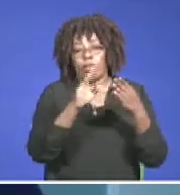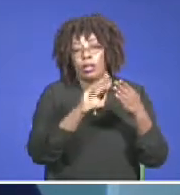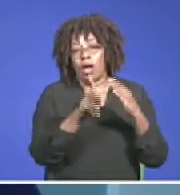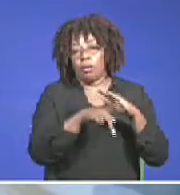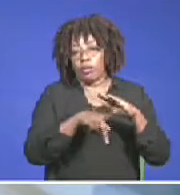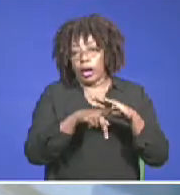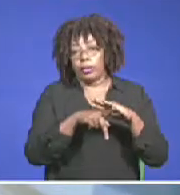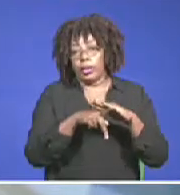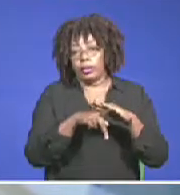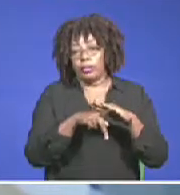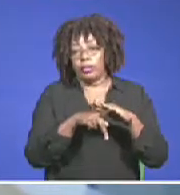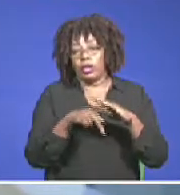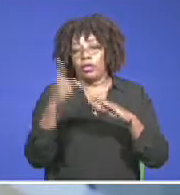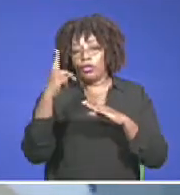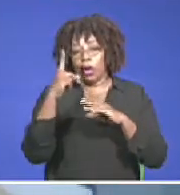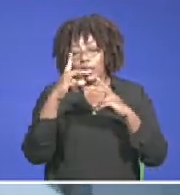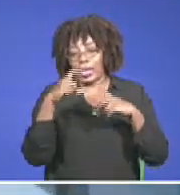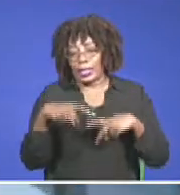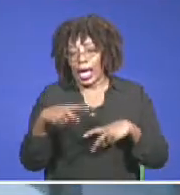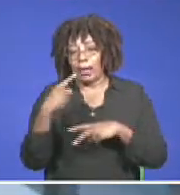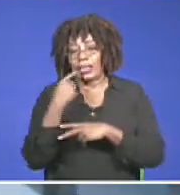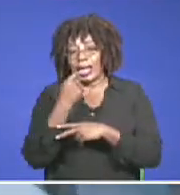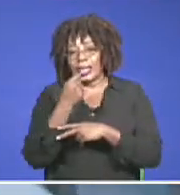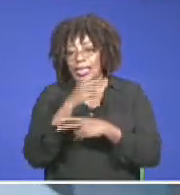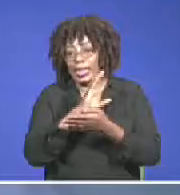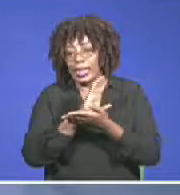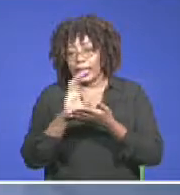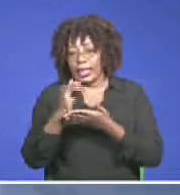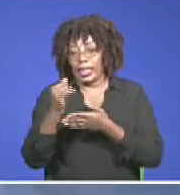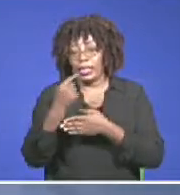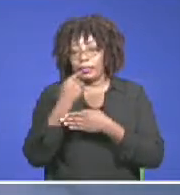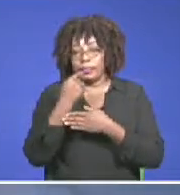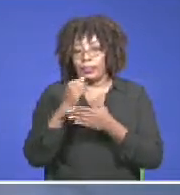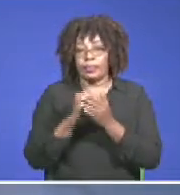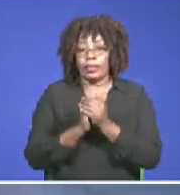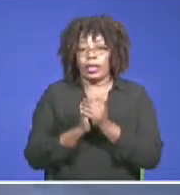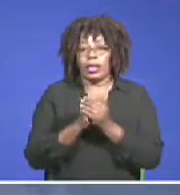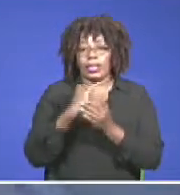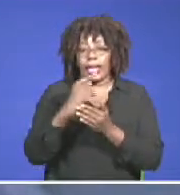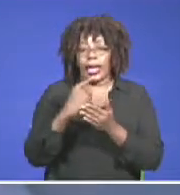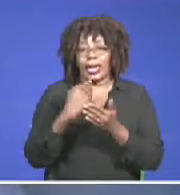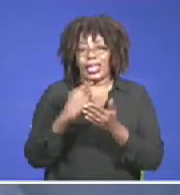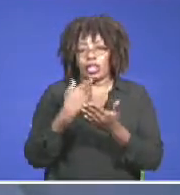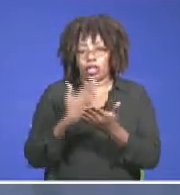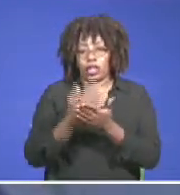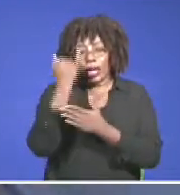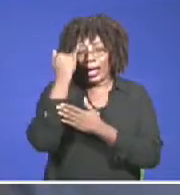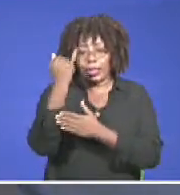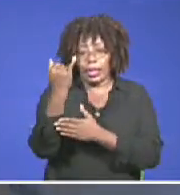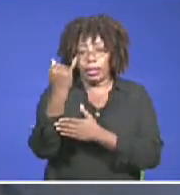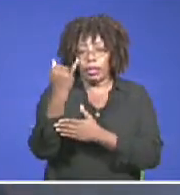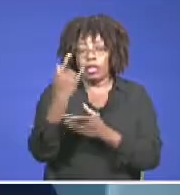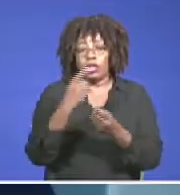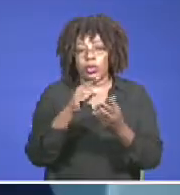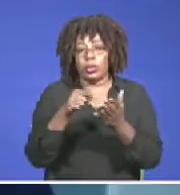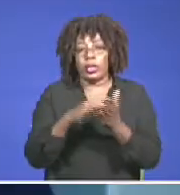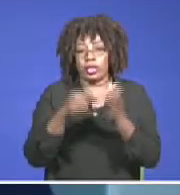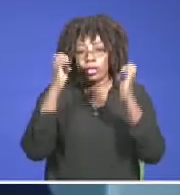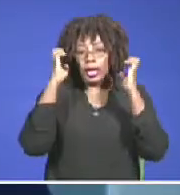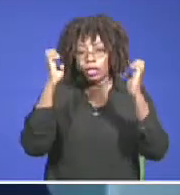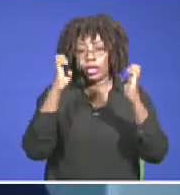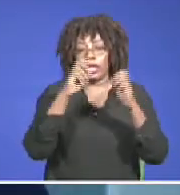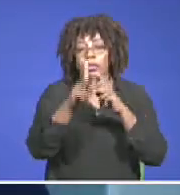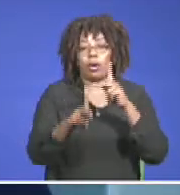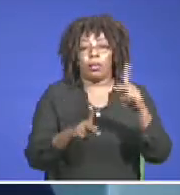dental cleanings and the exams. And we decided that it's a great idea to keep up the initiative. You know, the more that we can do to educate the